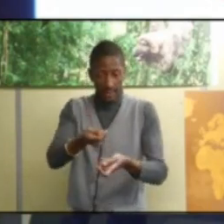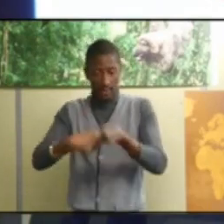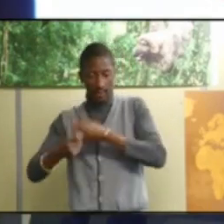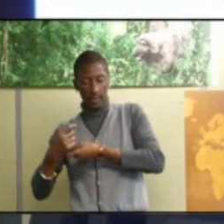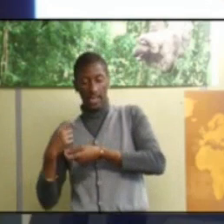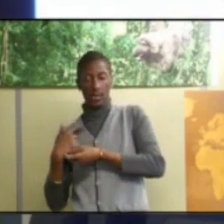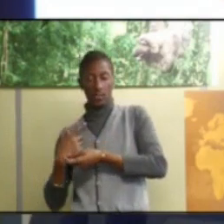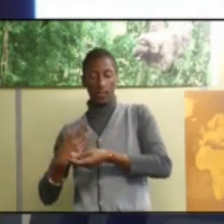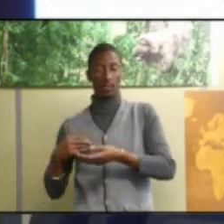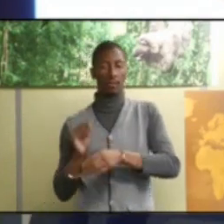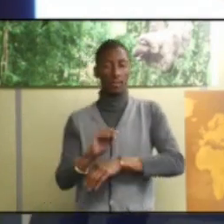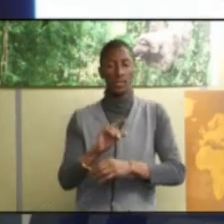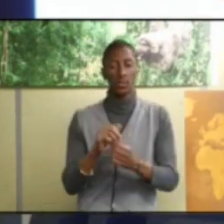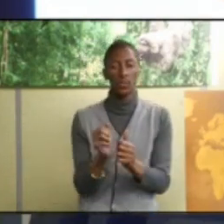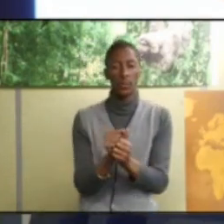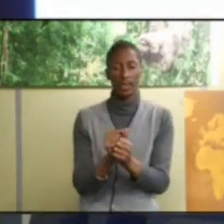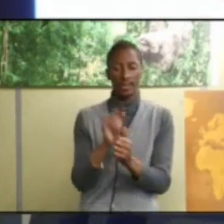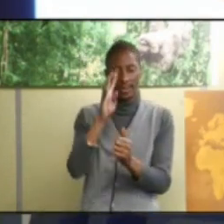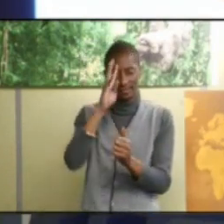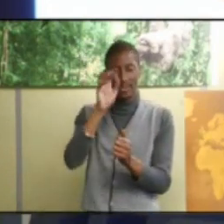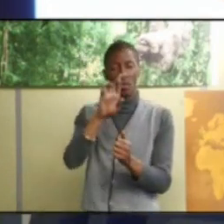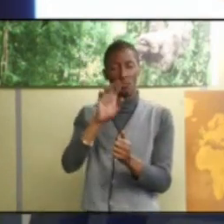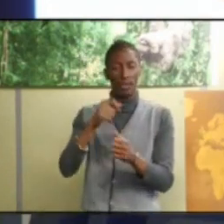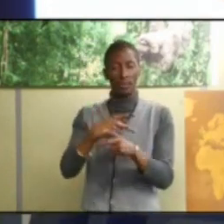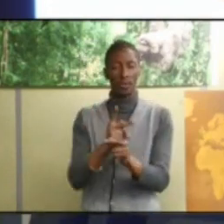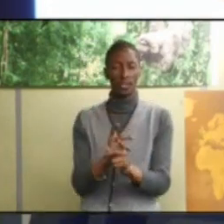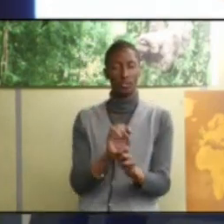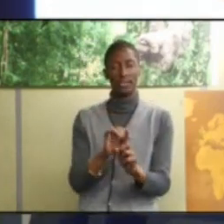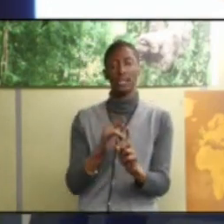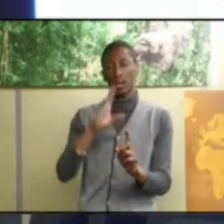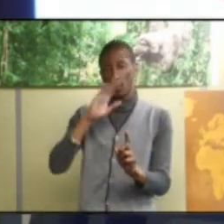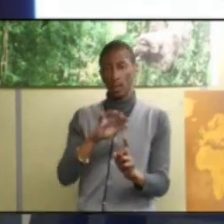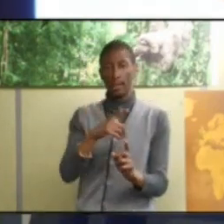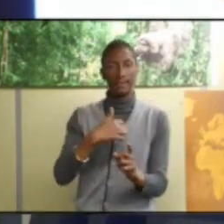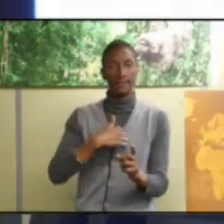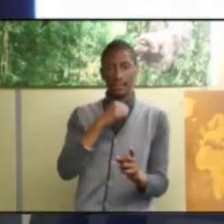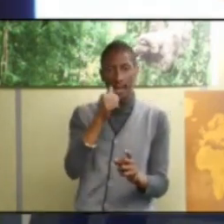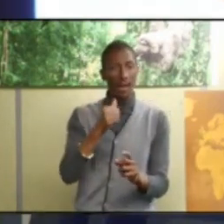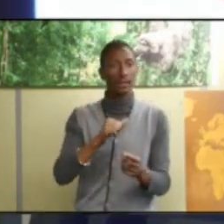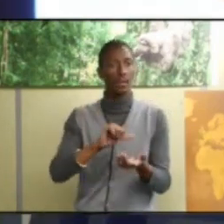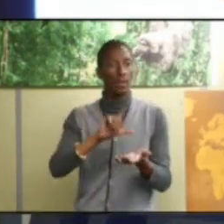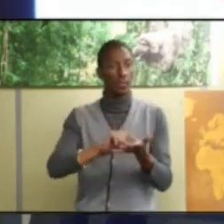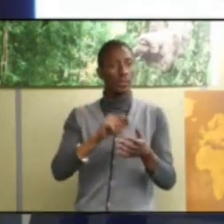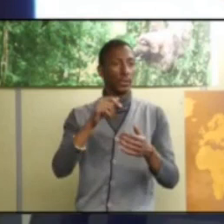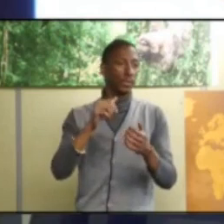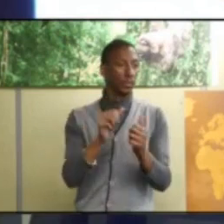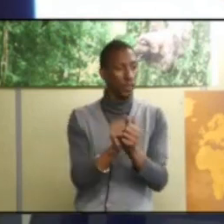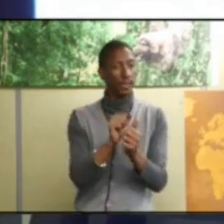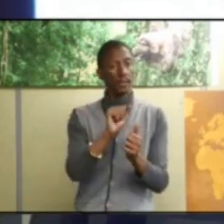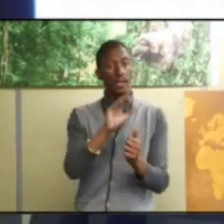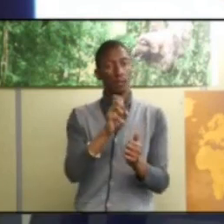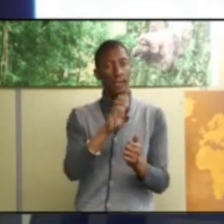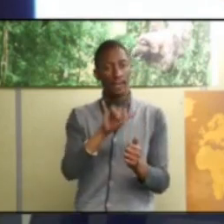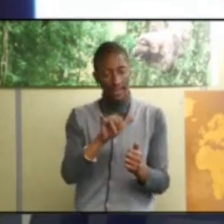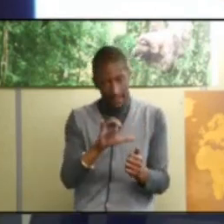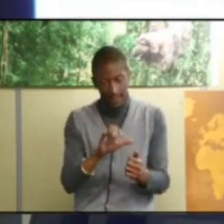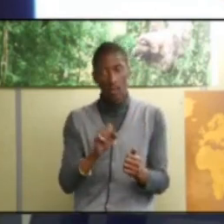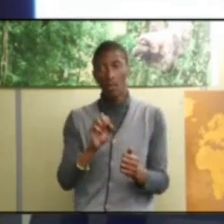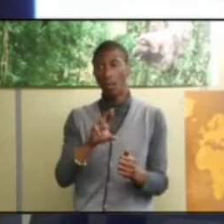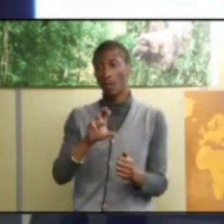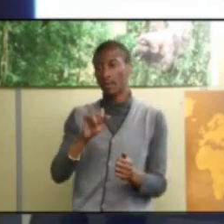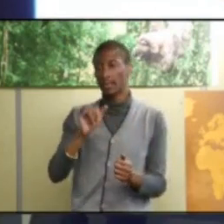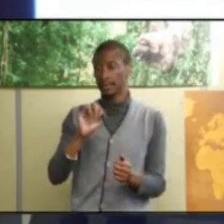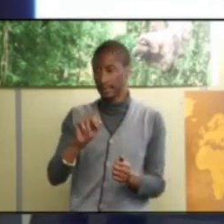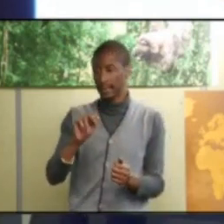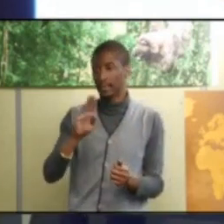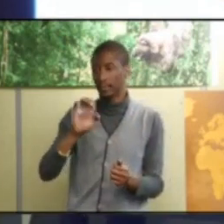reproduction. So knowing that those aren't typically printed on acrylic or printed on sign blank, that there's a newspaper